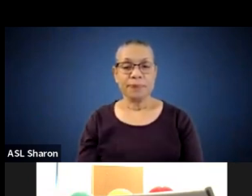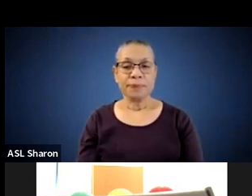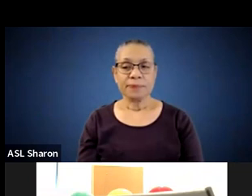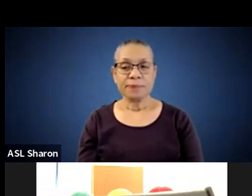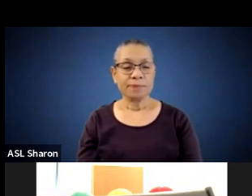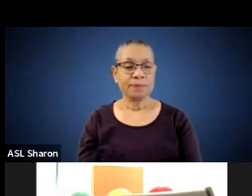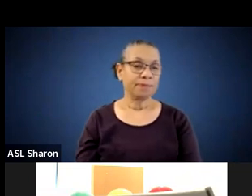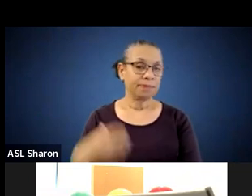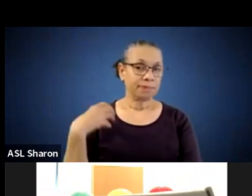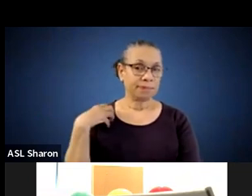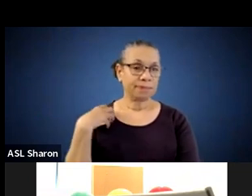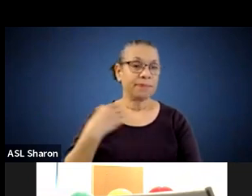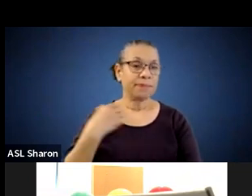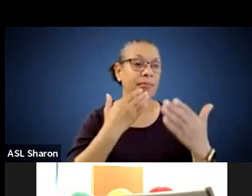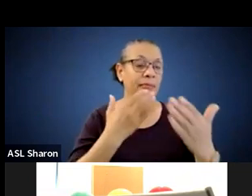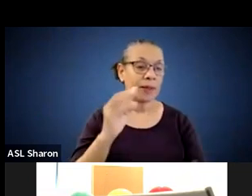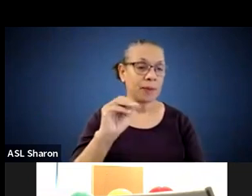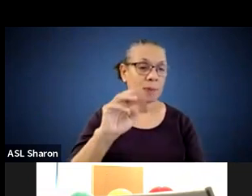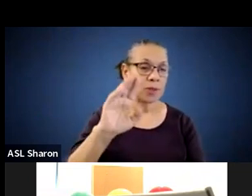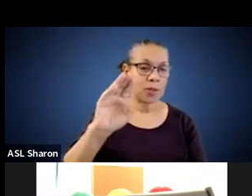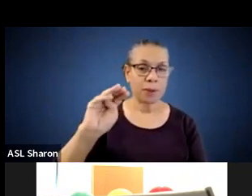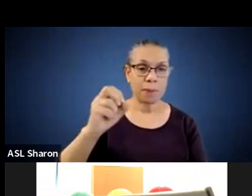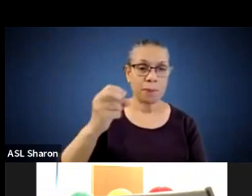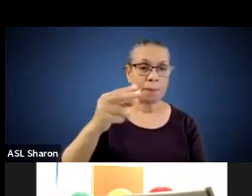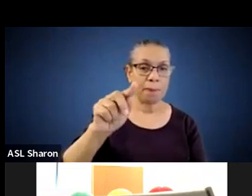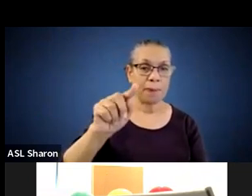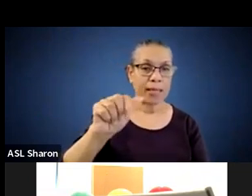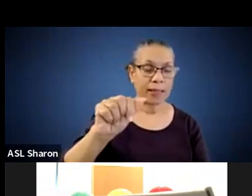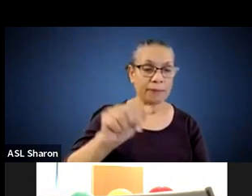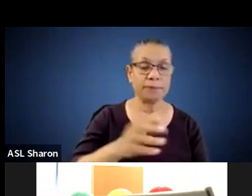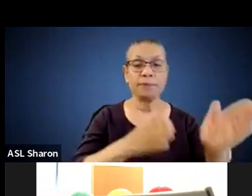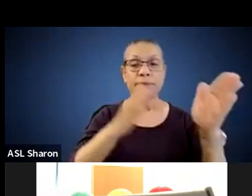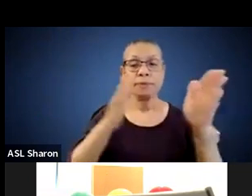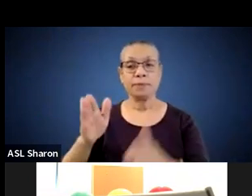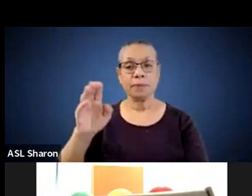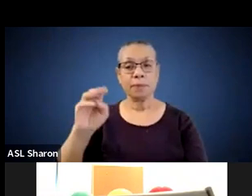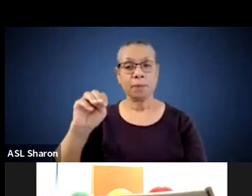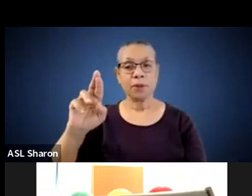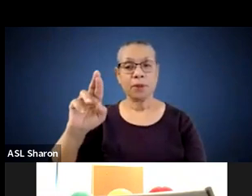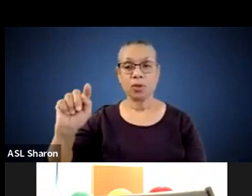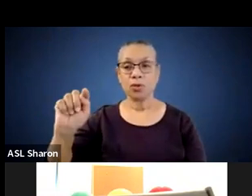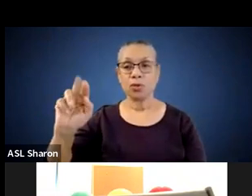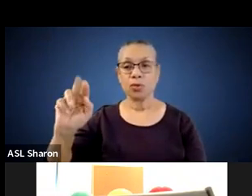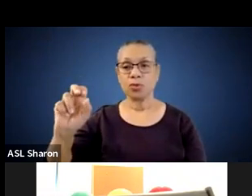thank you Mr meta Mr Tron thank you